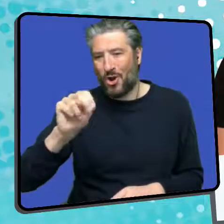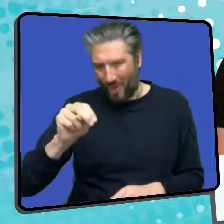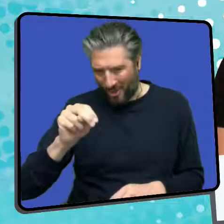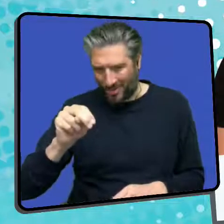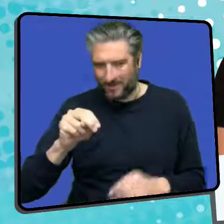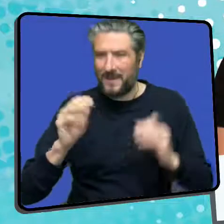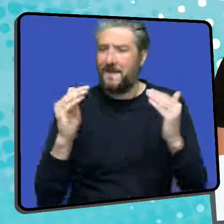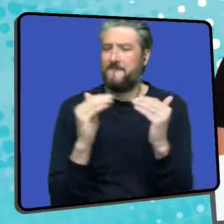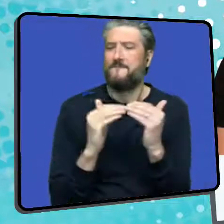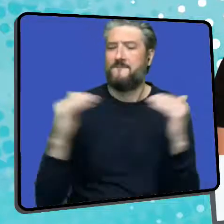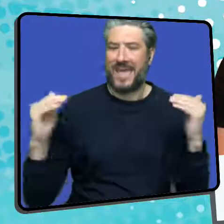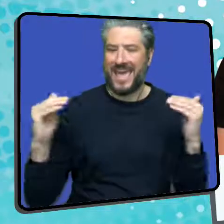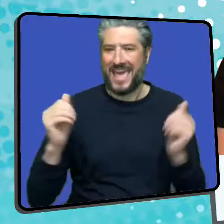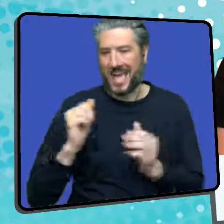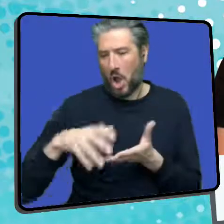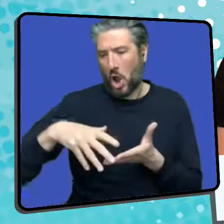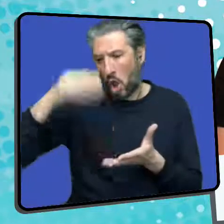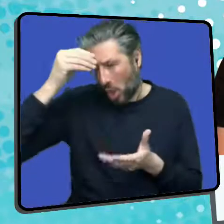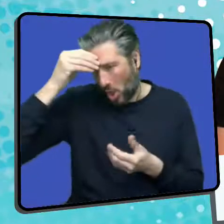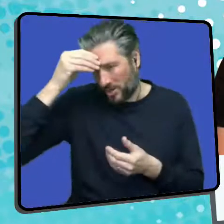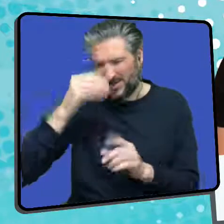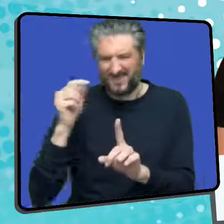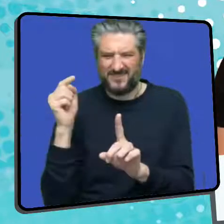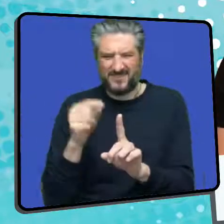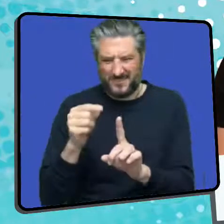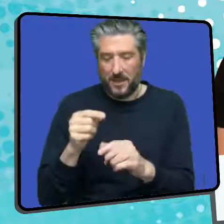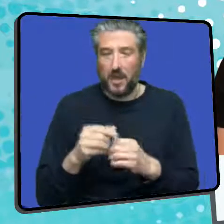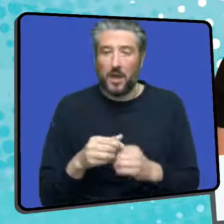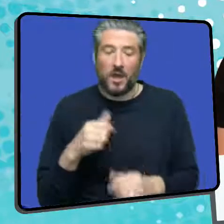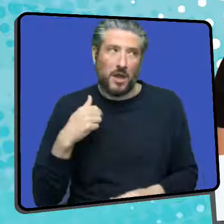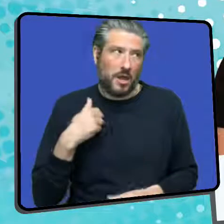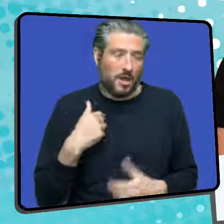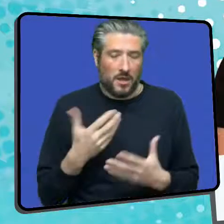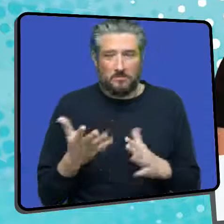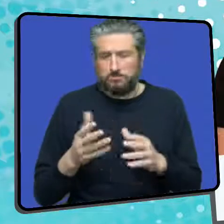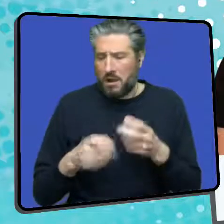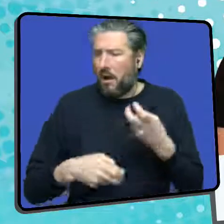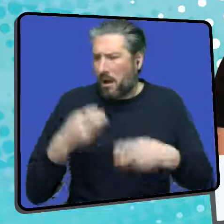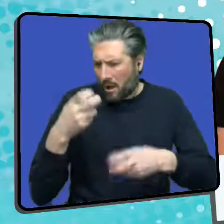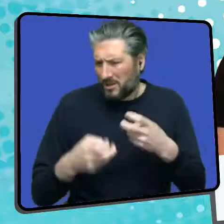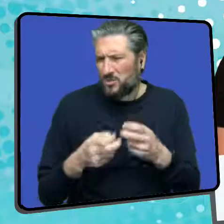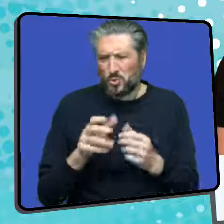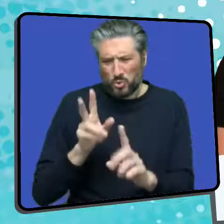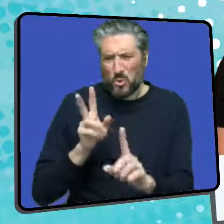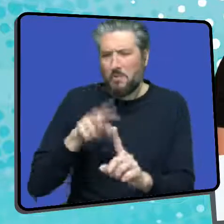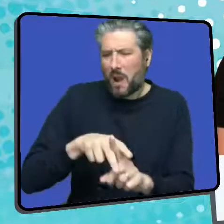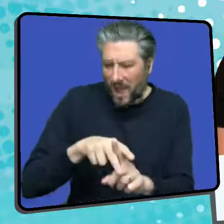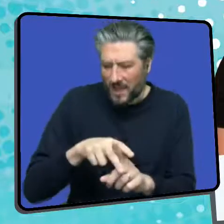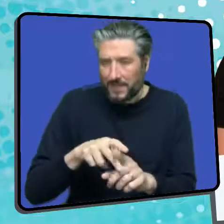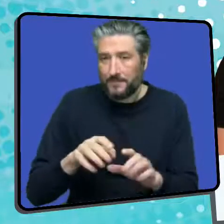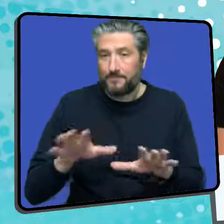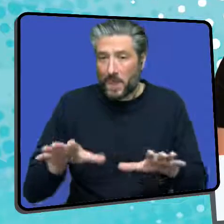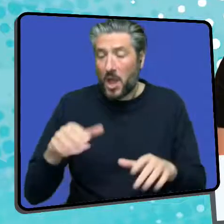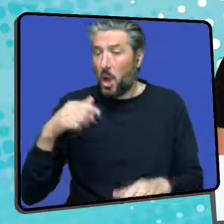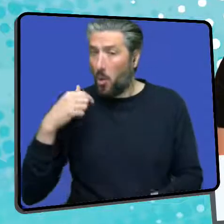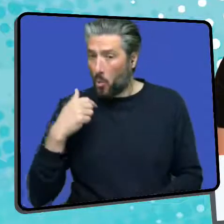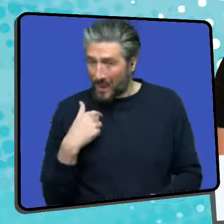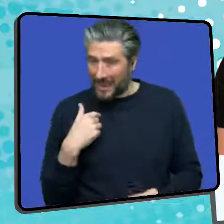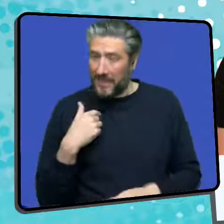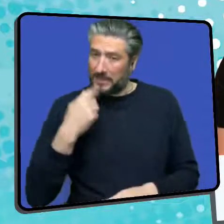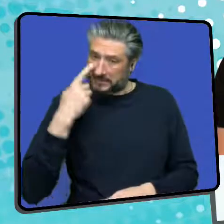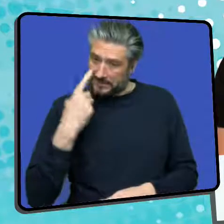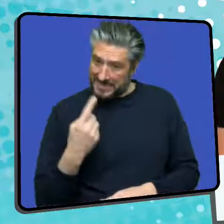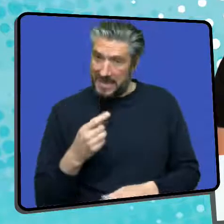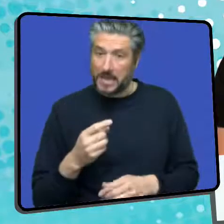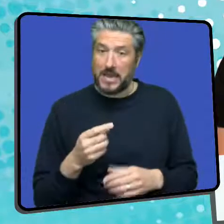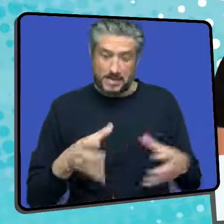So that's one of the challenges that we still face. Other things that we do look at bias in data sets. So